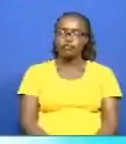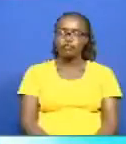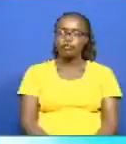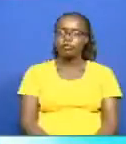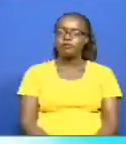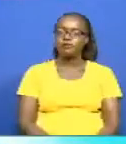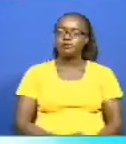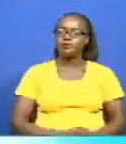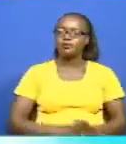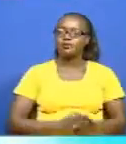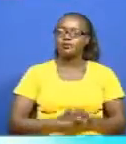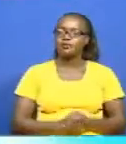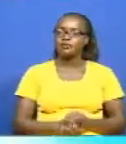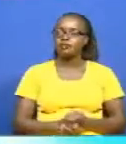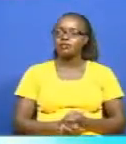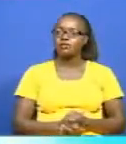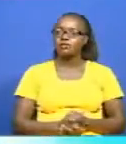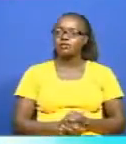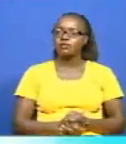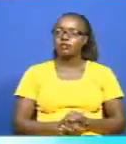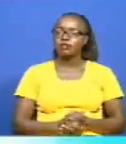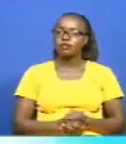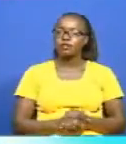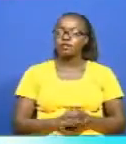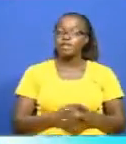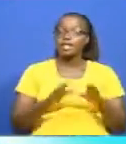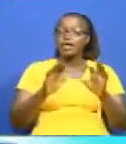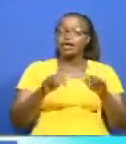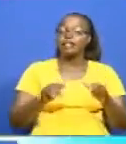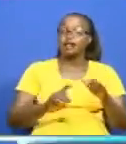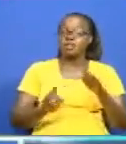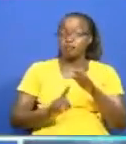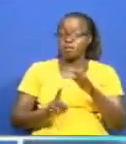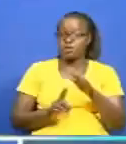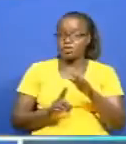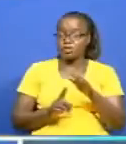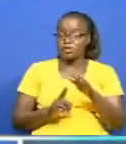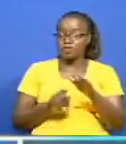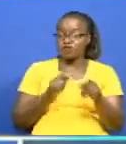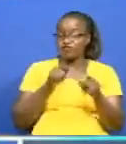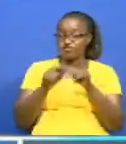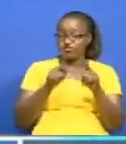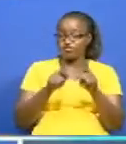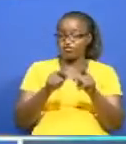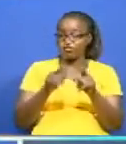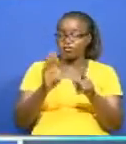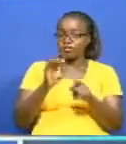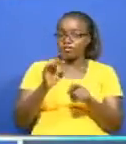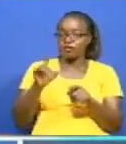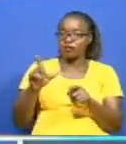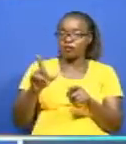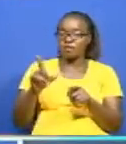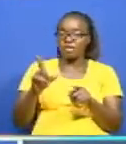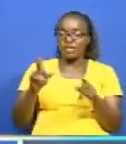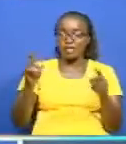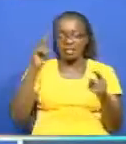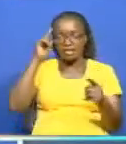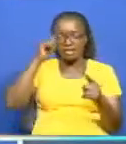Welcome back. Let us now do the business. The Agriculture Ministry has fronted a bill that seeks to outlaw the use of farmers' coffee